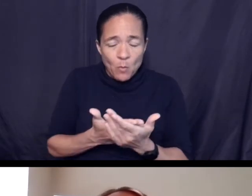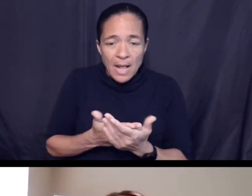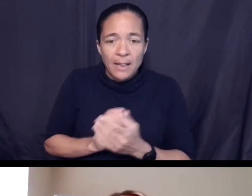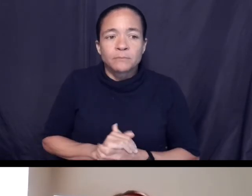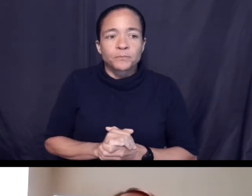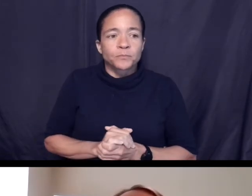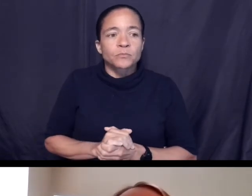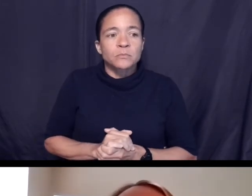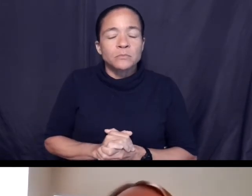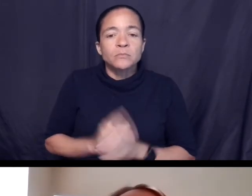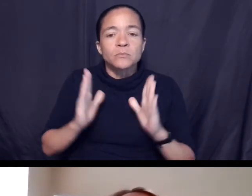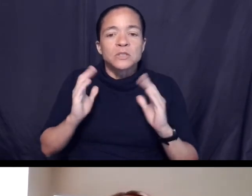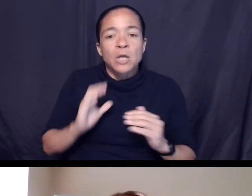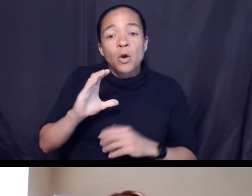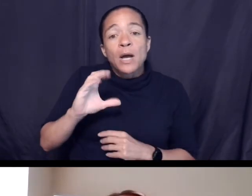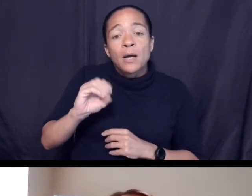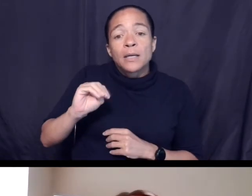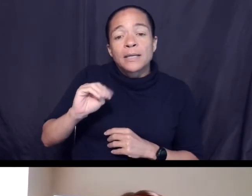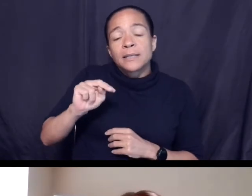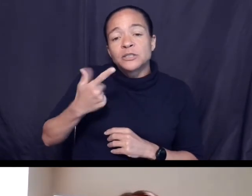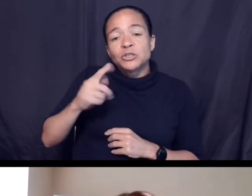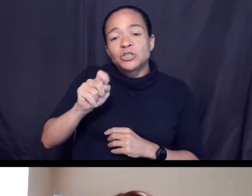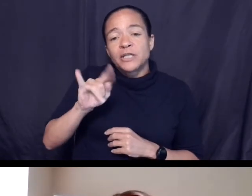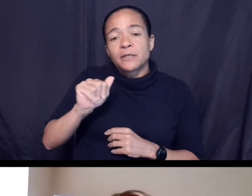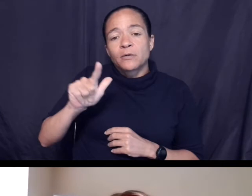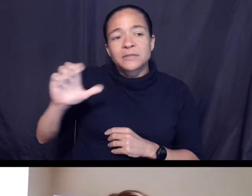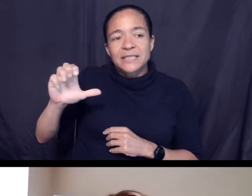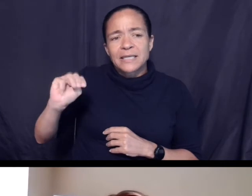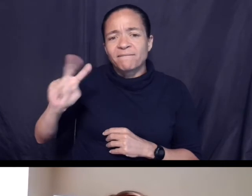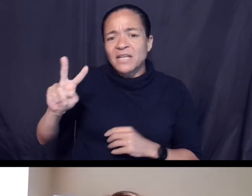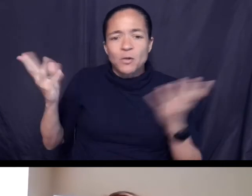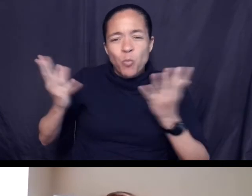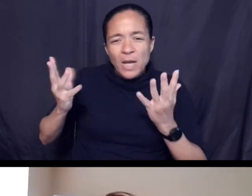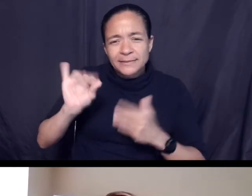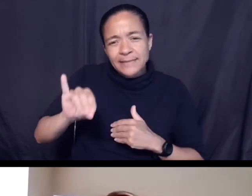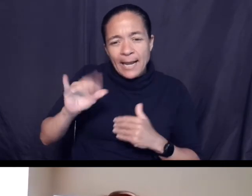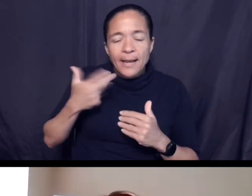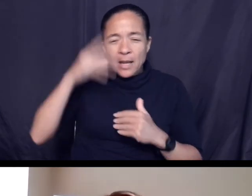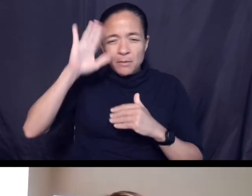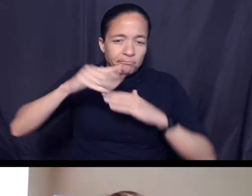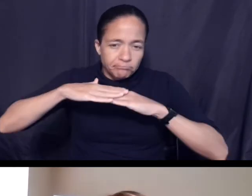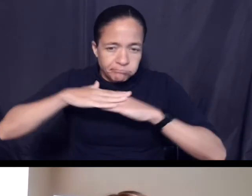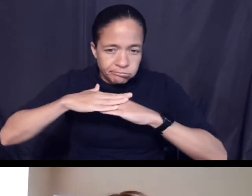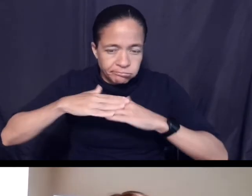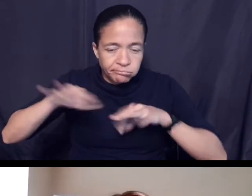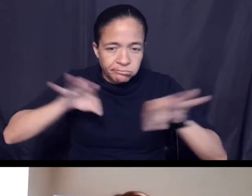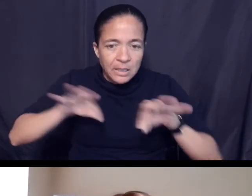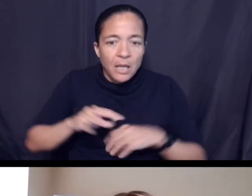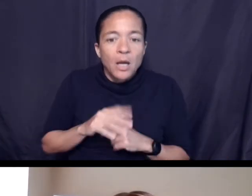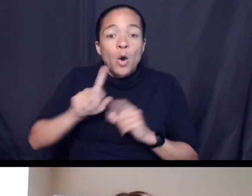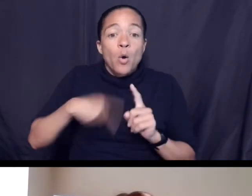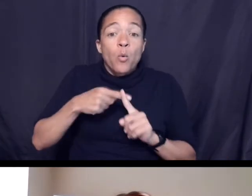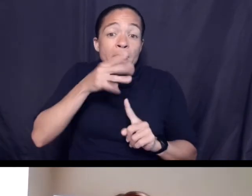So what is congenital CMV? Just a very, very brief explanation. I know others have covered this, but when an expectant mother